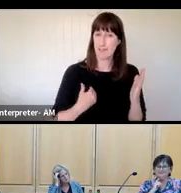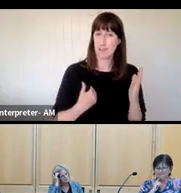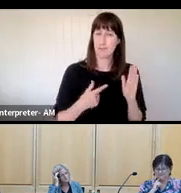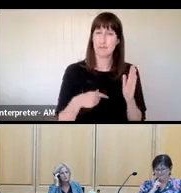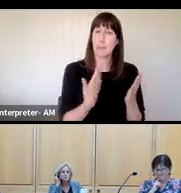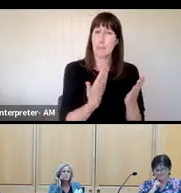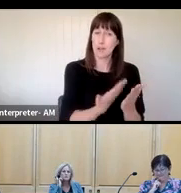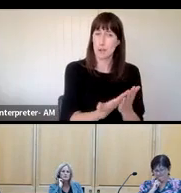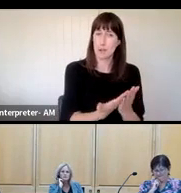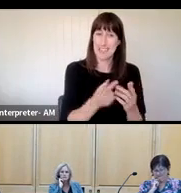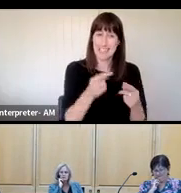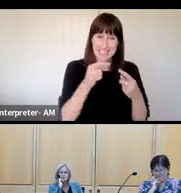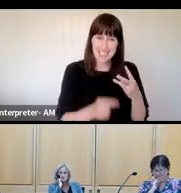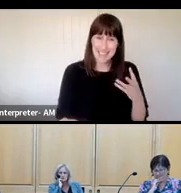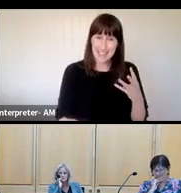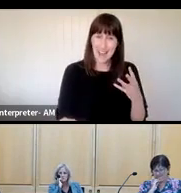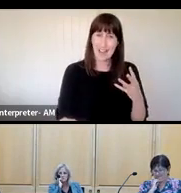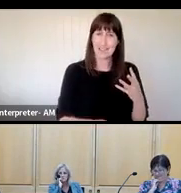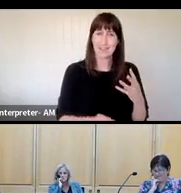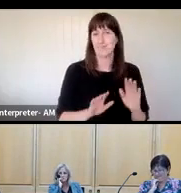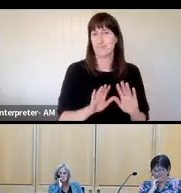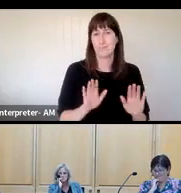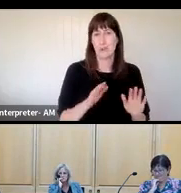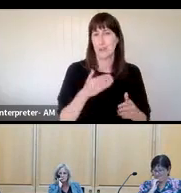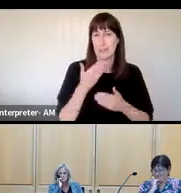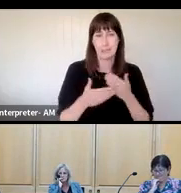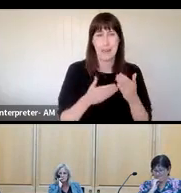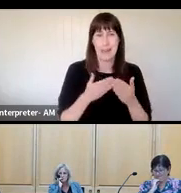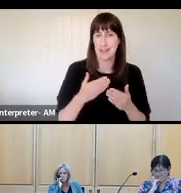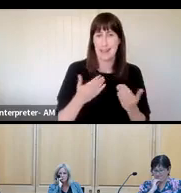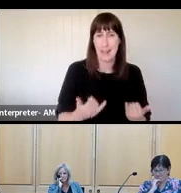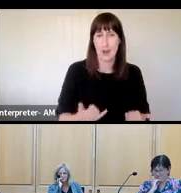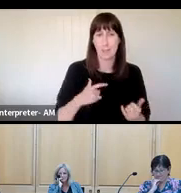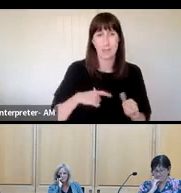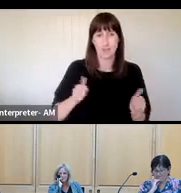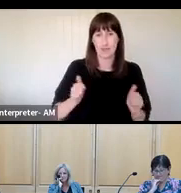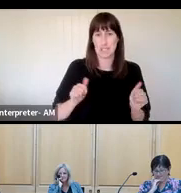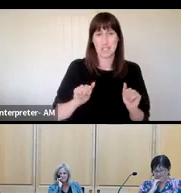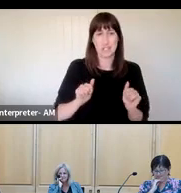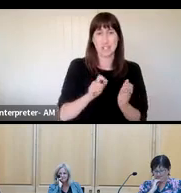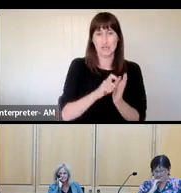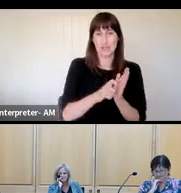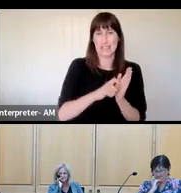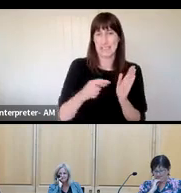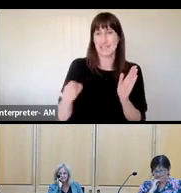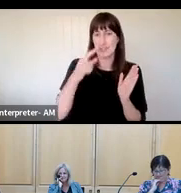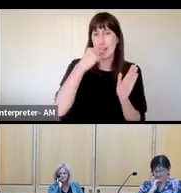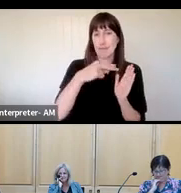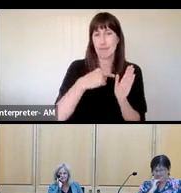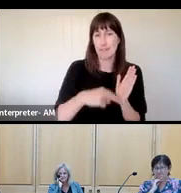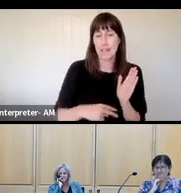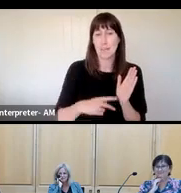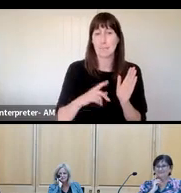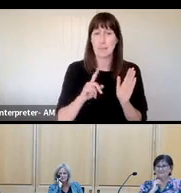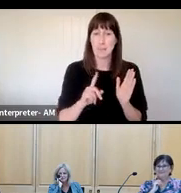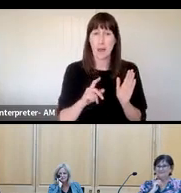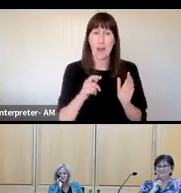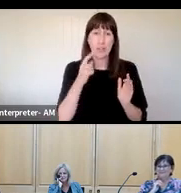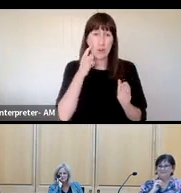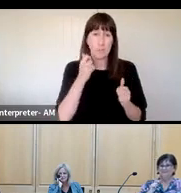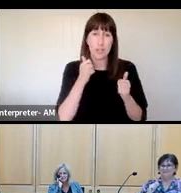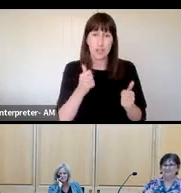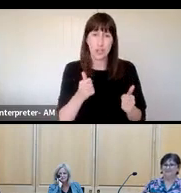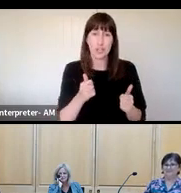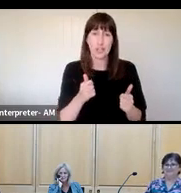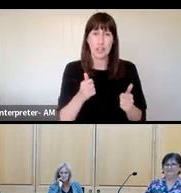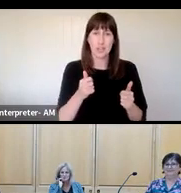I won't go into all the detail of this today, as it is provided in our written subs. However, thought it would be good to address some of that at a